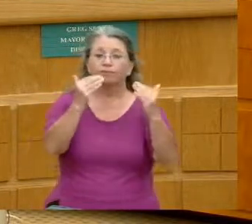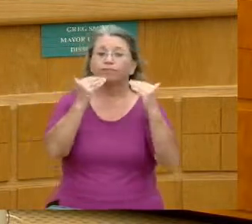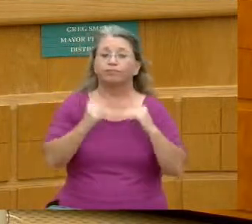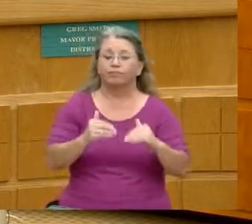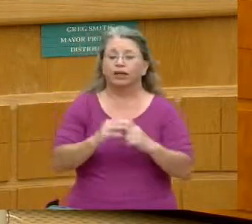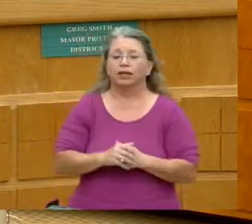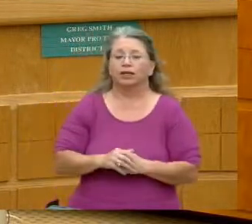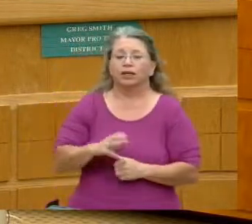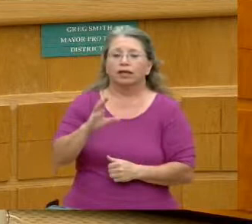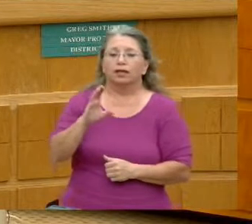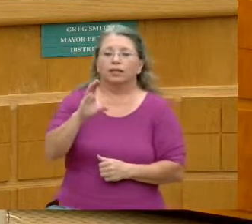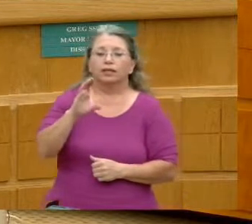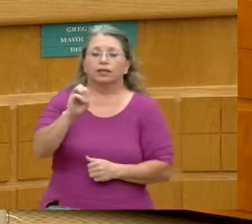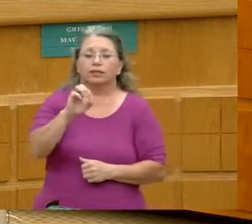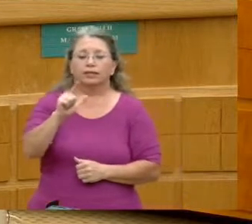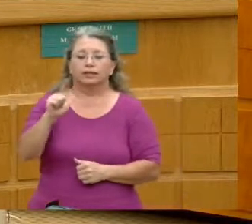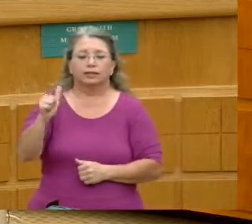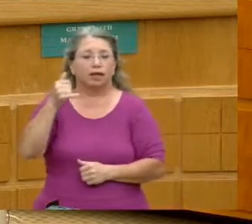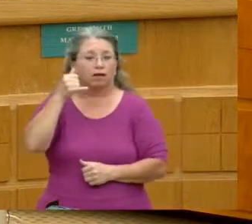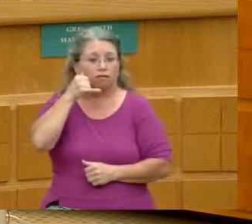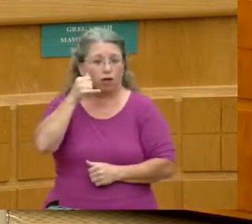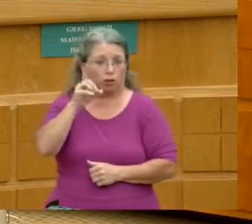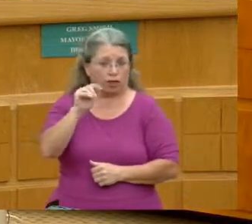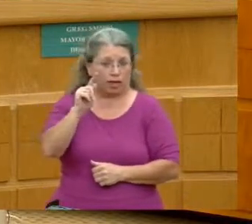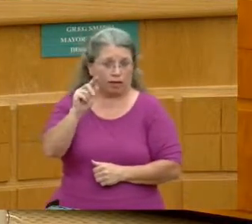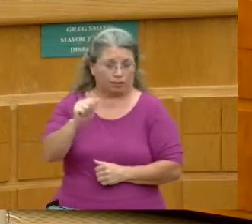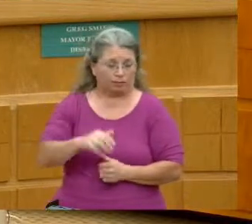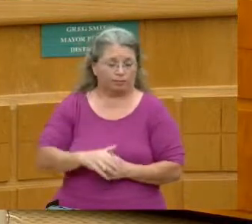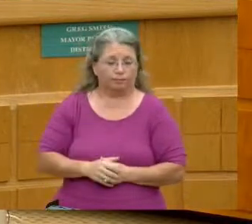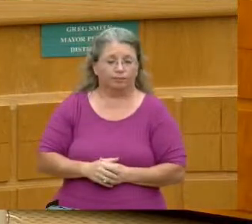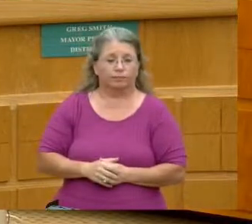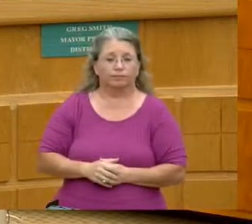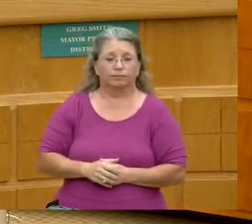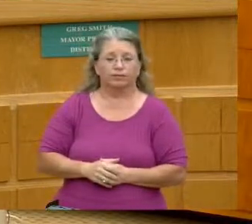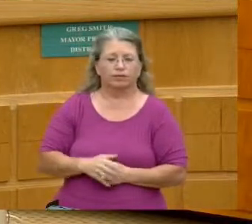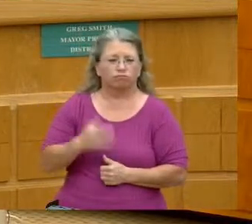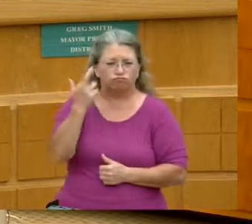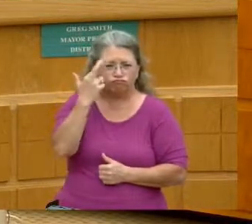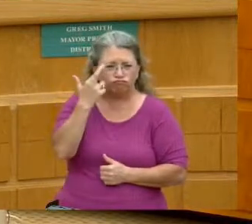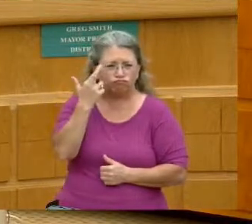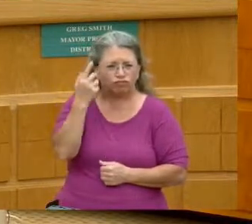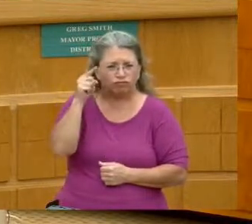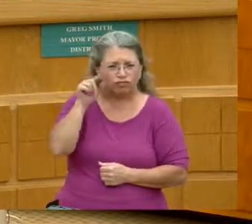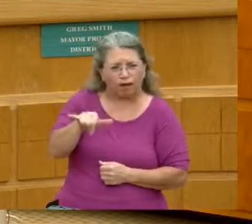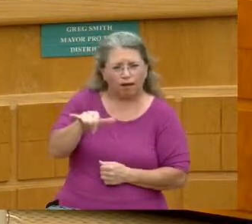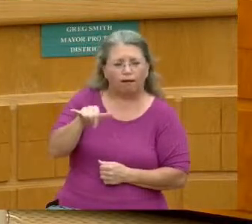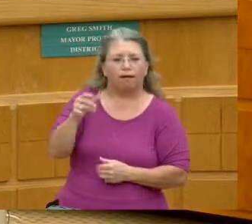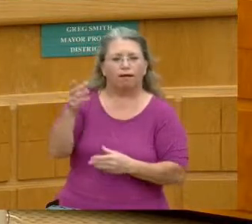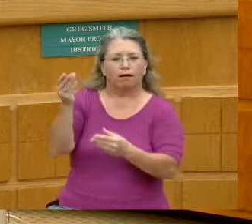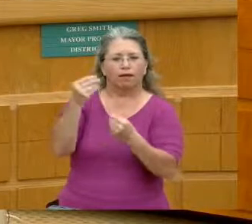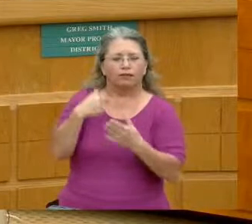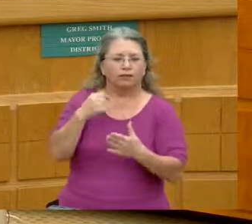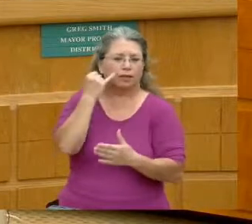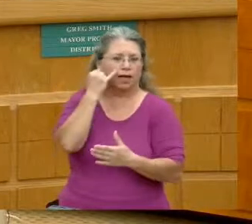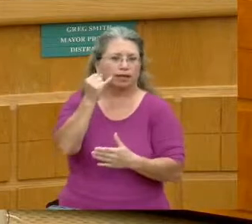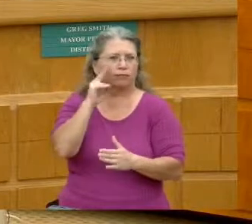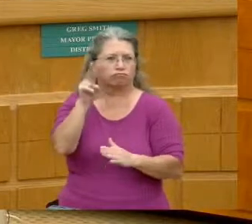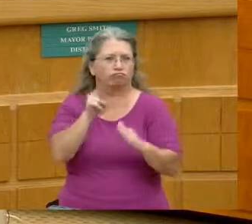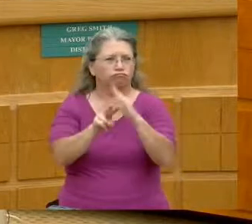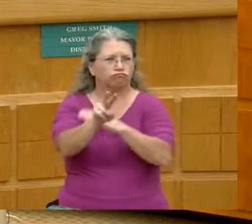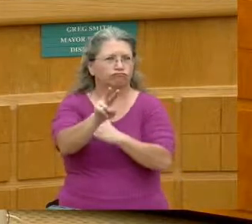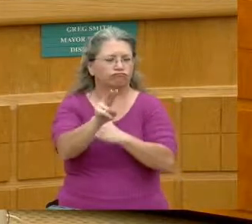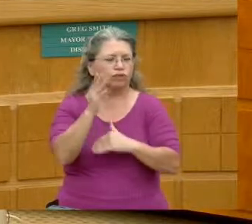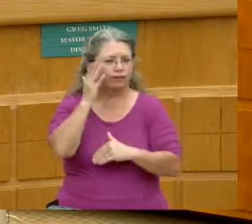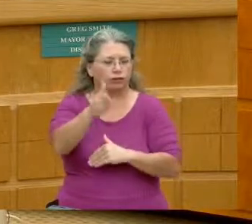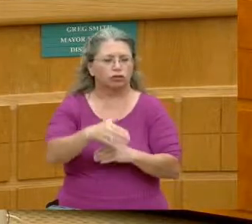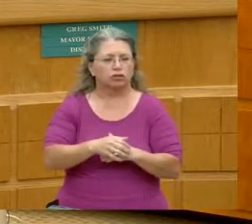purpose of the cell phone data is to give us a view into the future. The cell phone data can tell us what people are doing, how they're behaving, and you can go out and